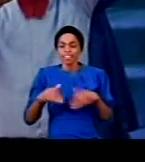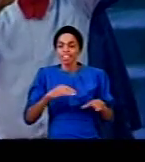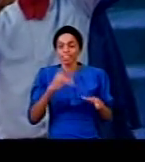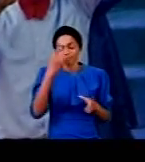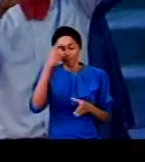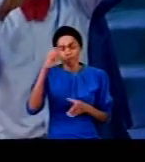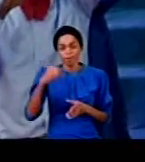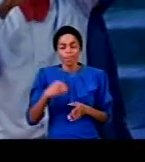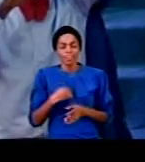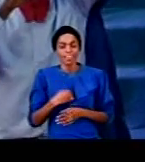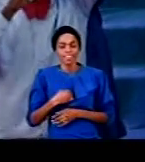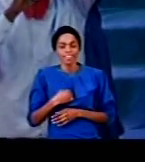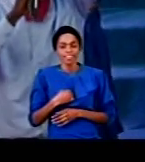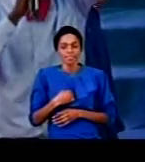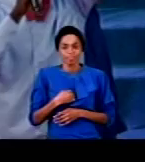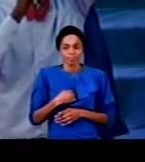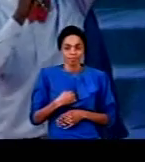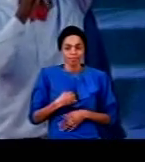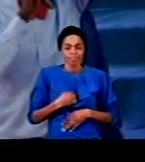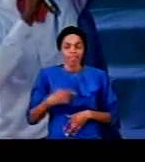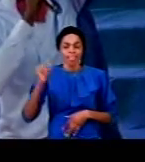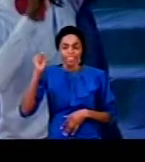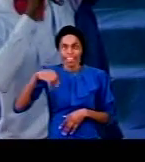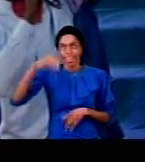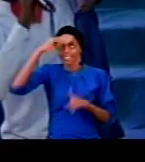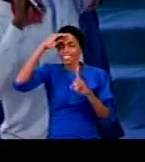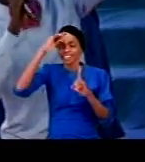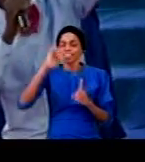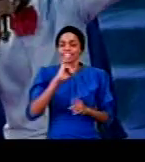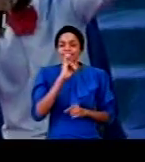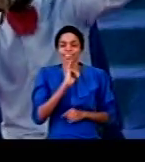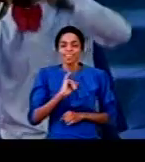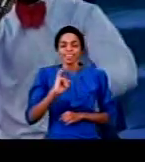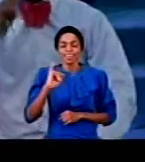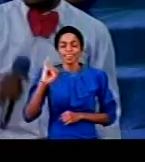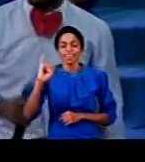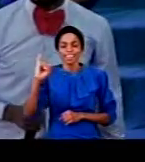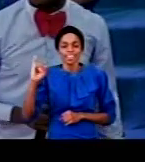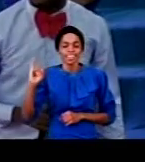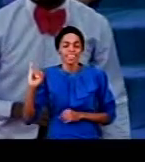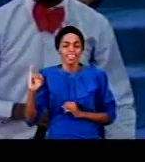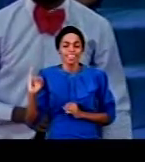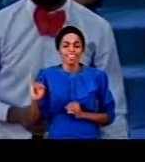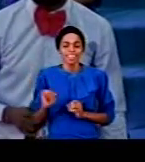Anybody know we serve a great God? Anybody know we serve a good God?